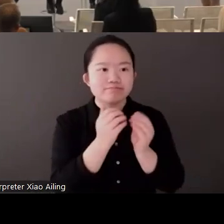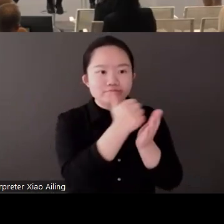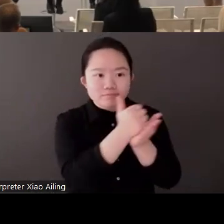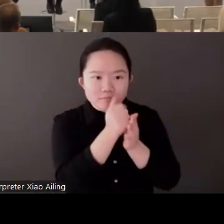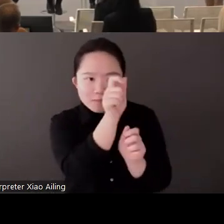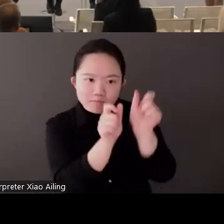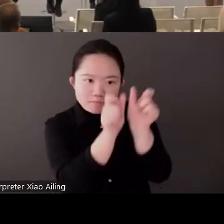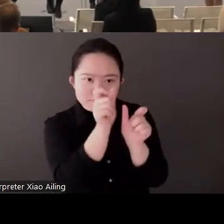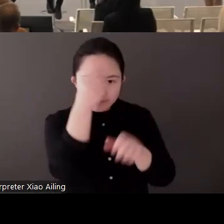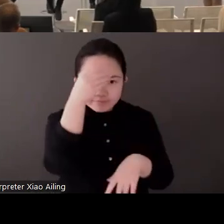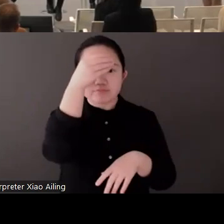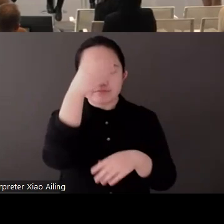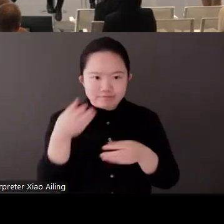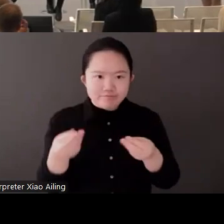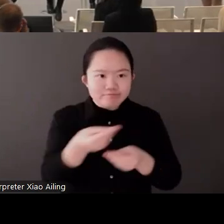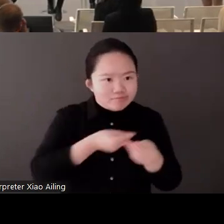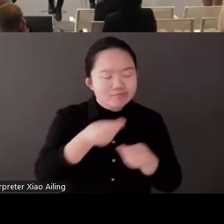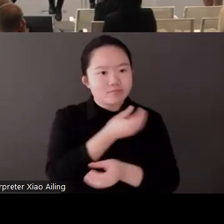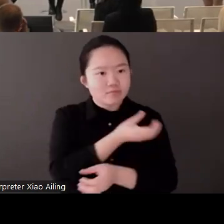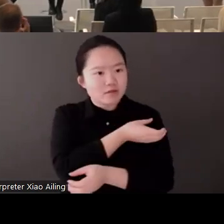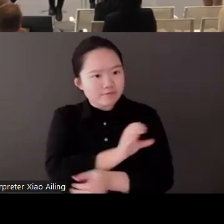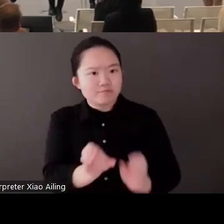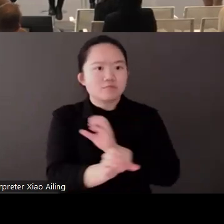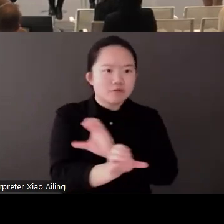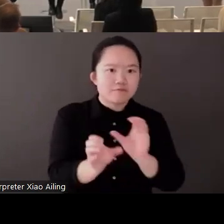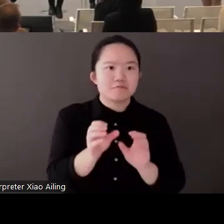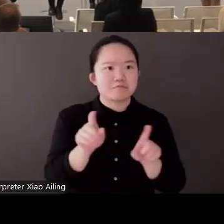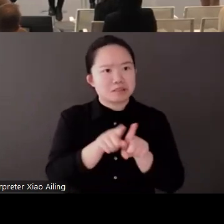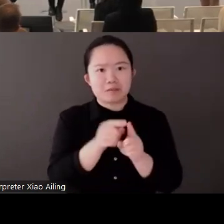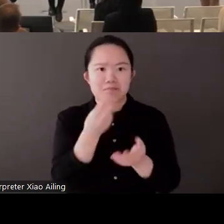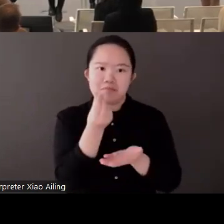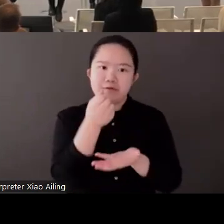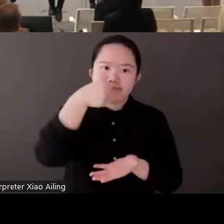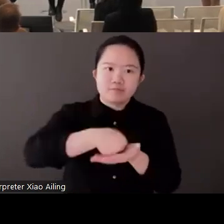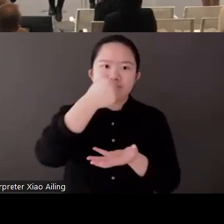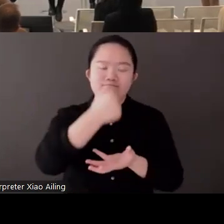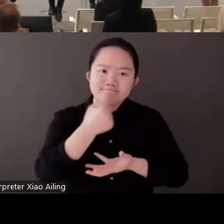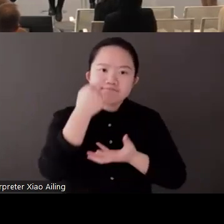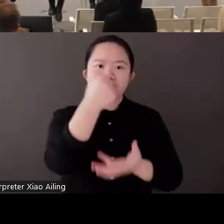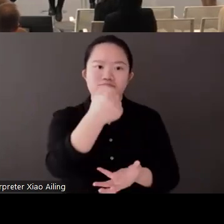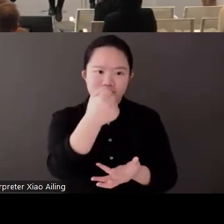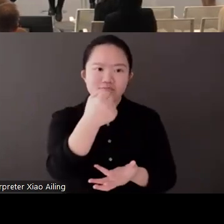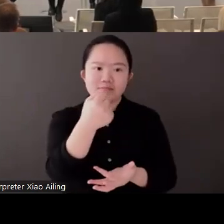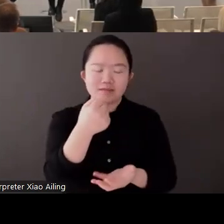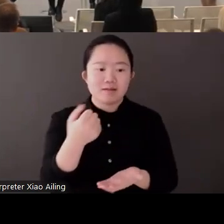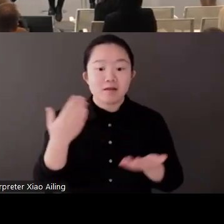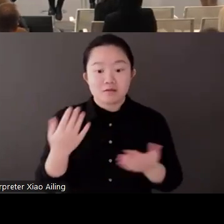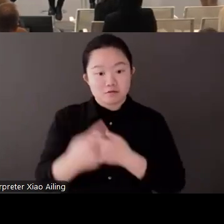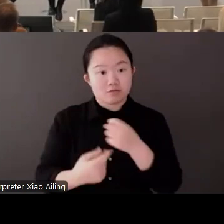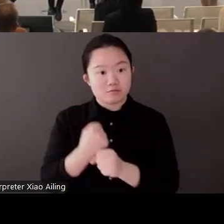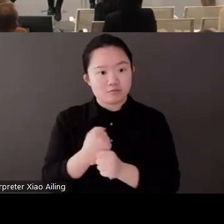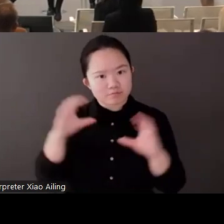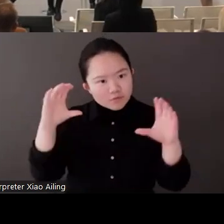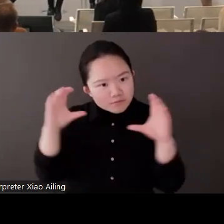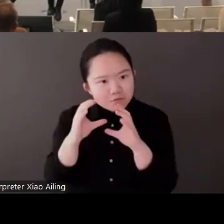is an ongoing effort. And this year we also have a budget for doing some of the smaller certificates, so we can actually